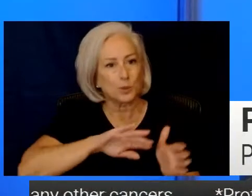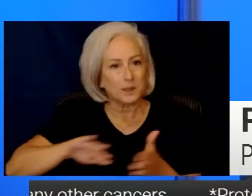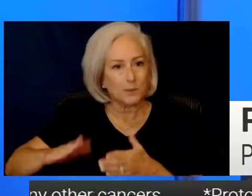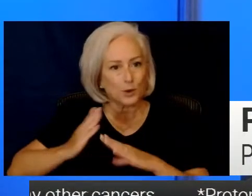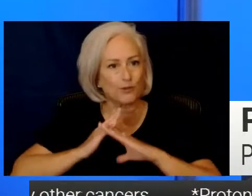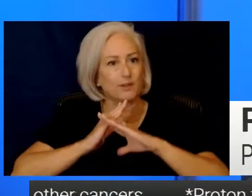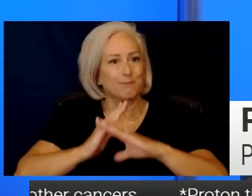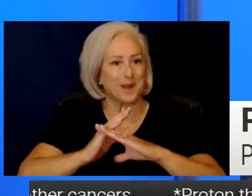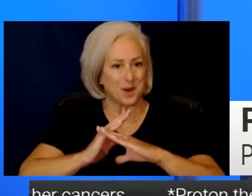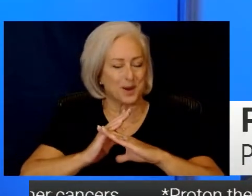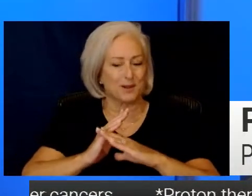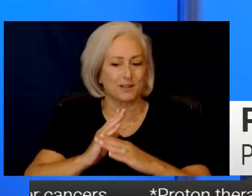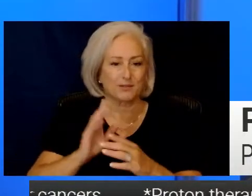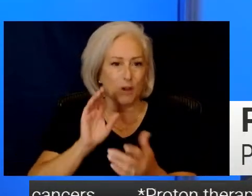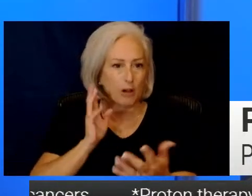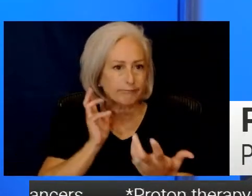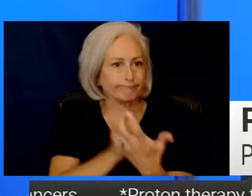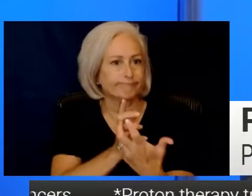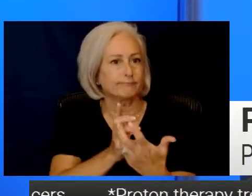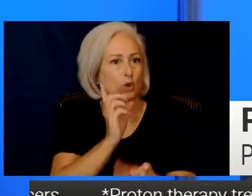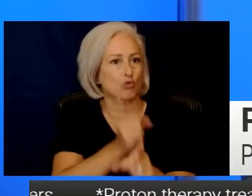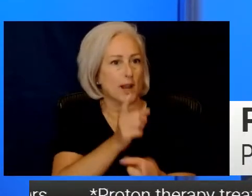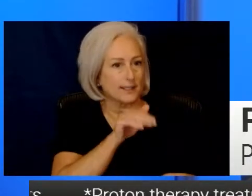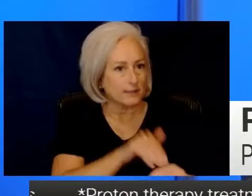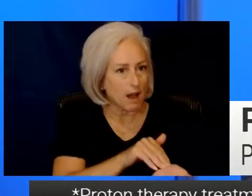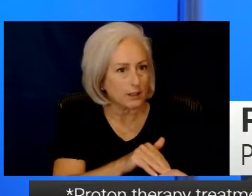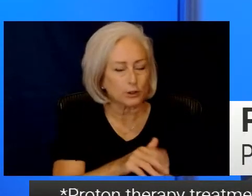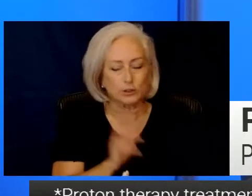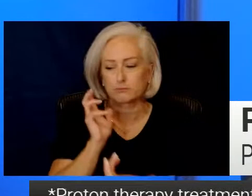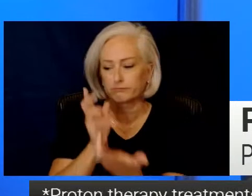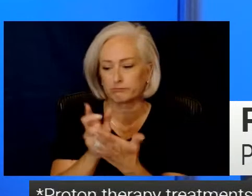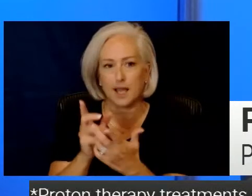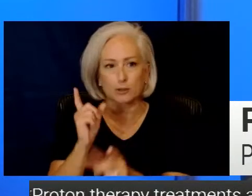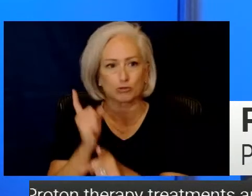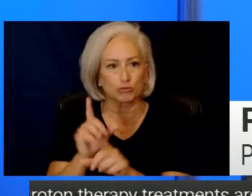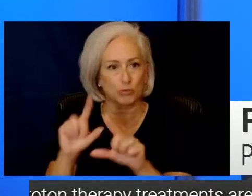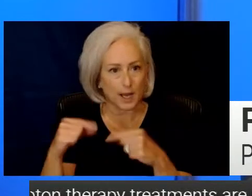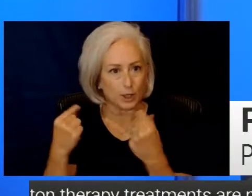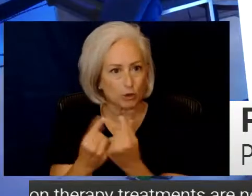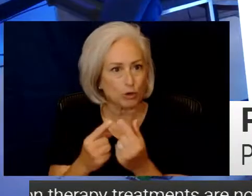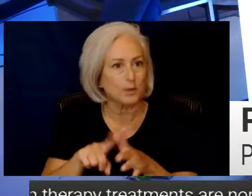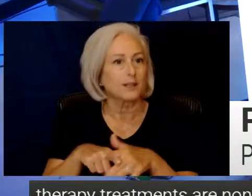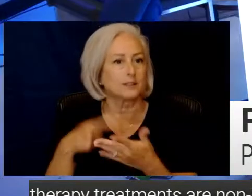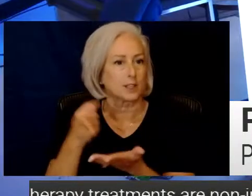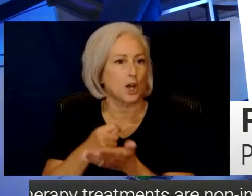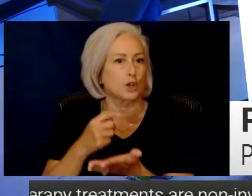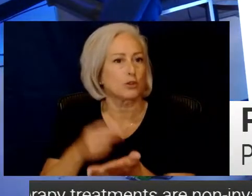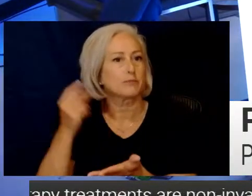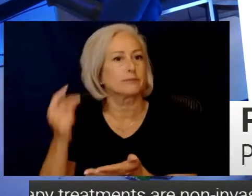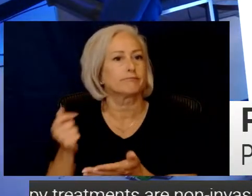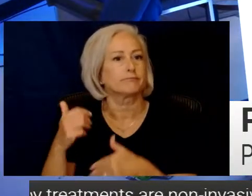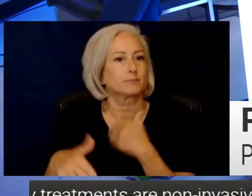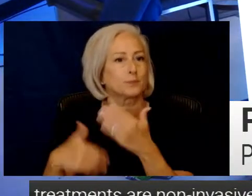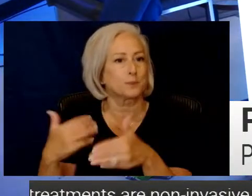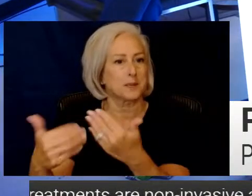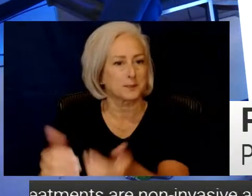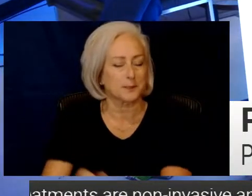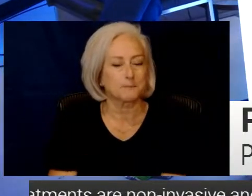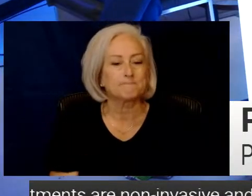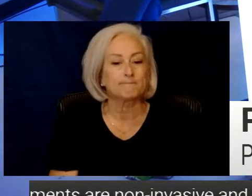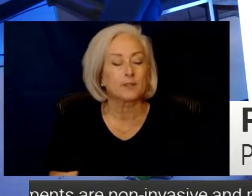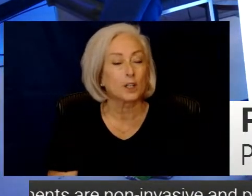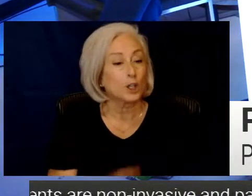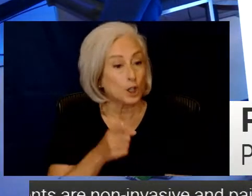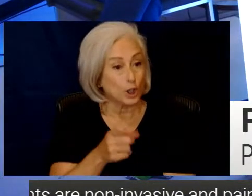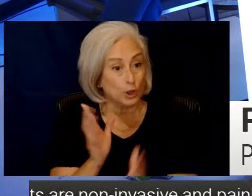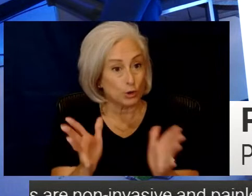right disease-specific group, and getting that ball rolling for them as quickly as possible. And you get to talk to them as they're getting their